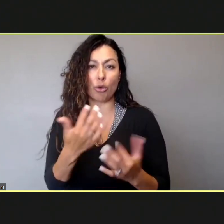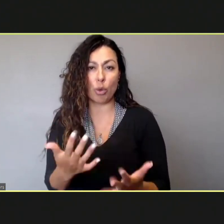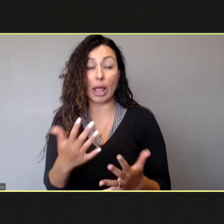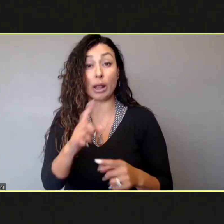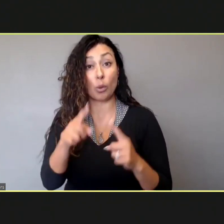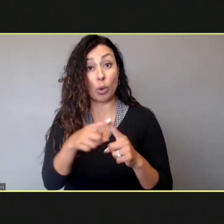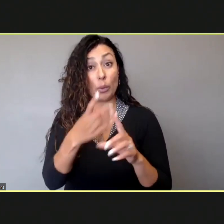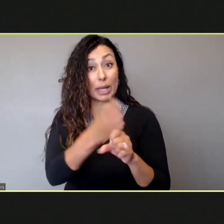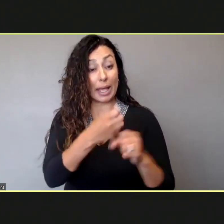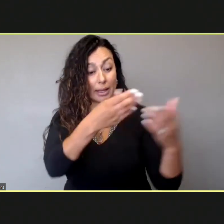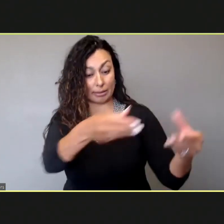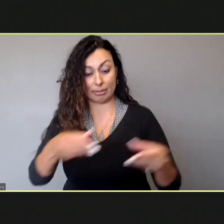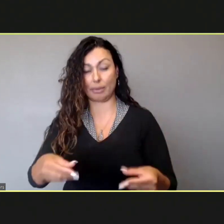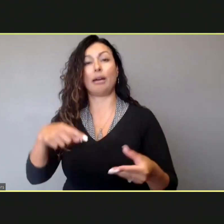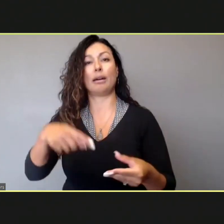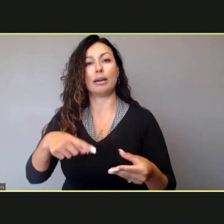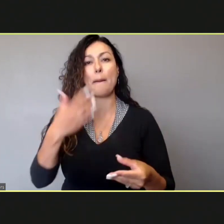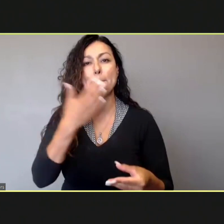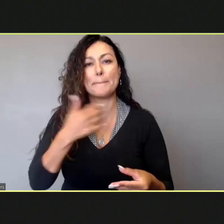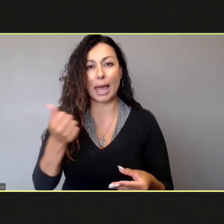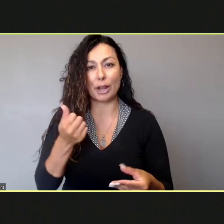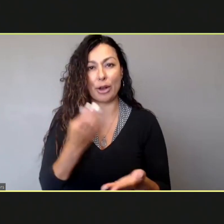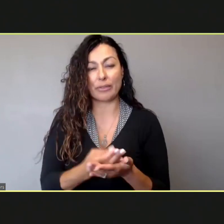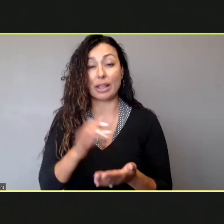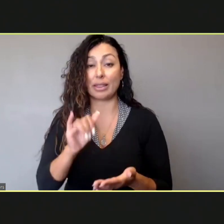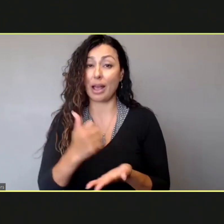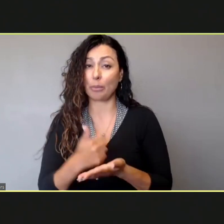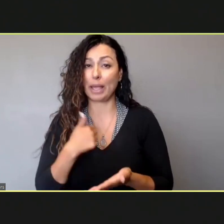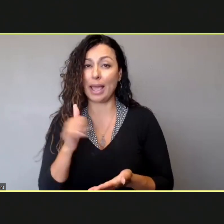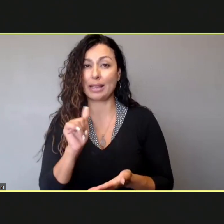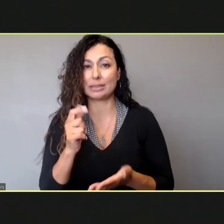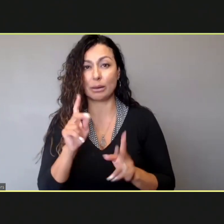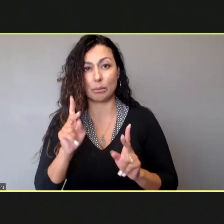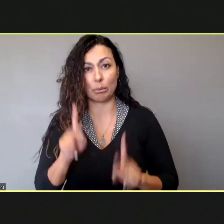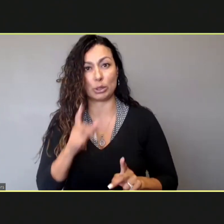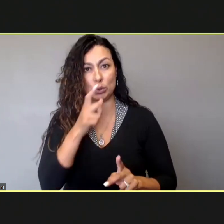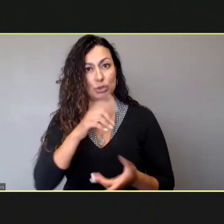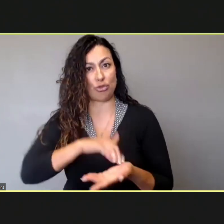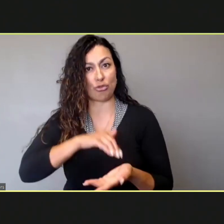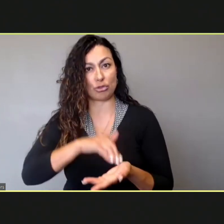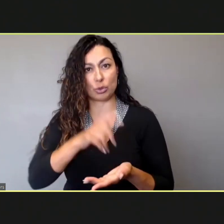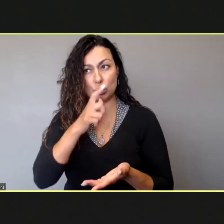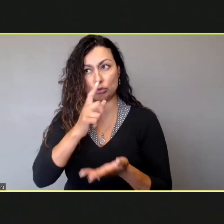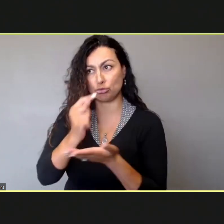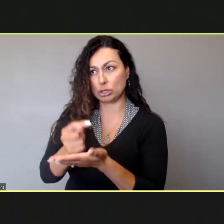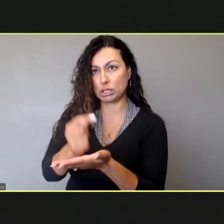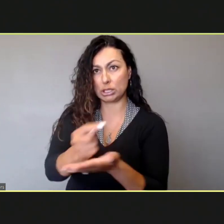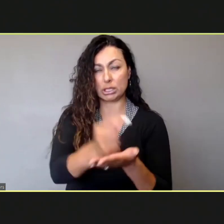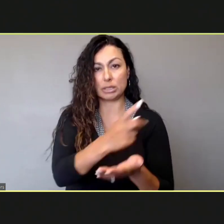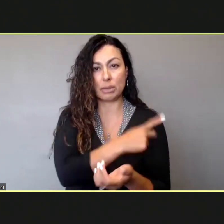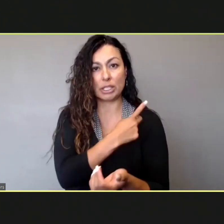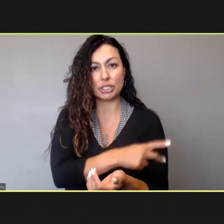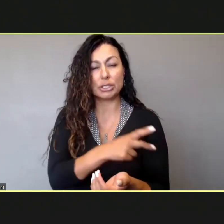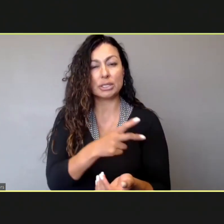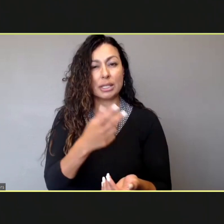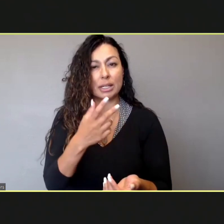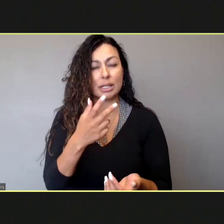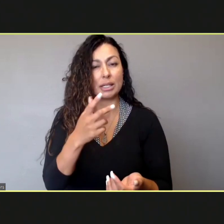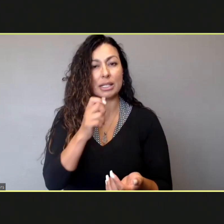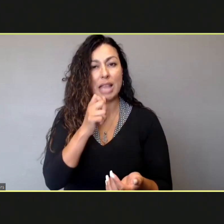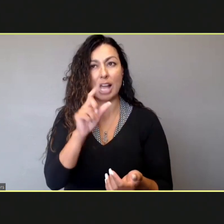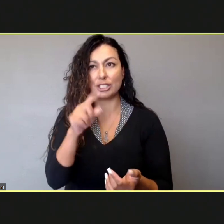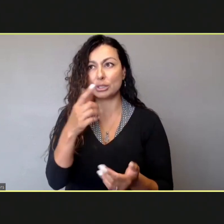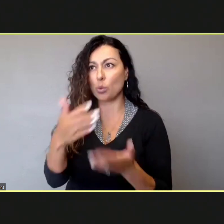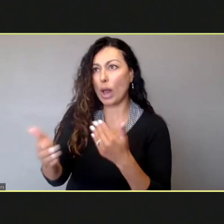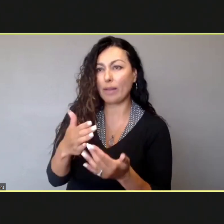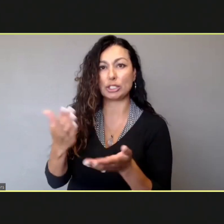better evidence. And that will help me as a treating physician, particularly, rather than just, whatever's on the newswire